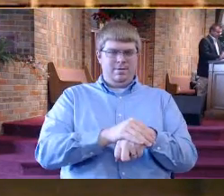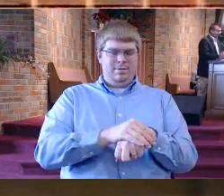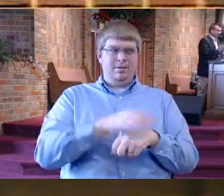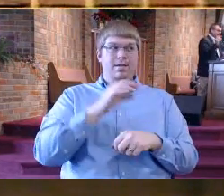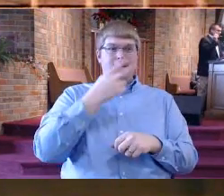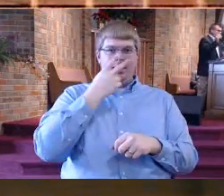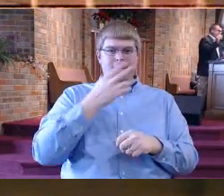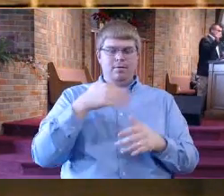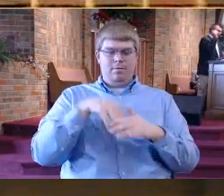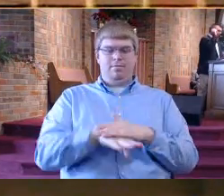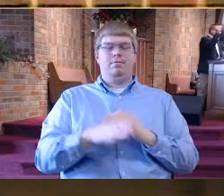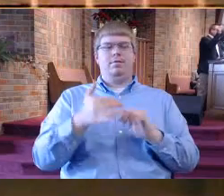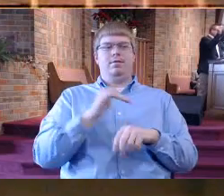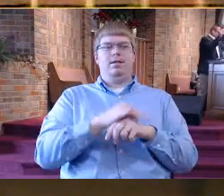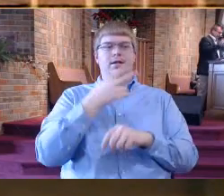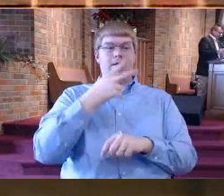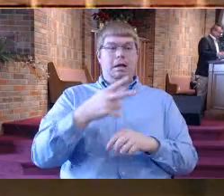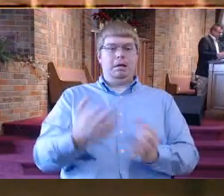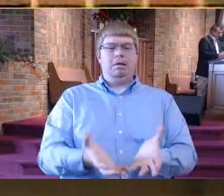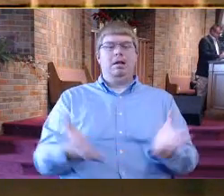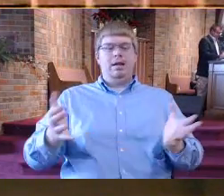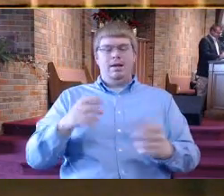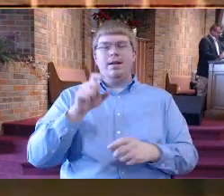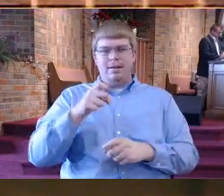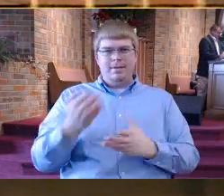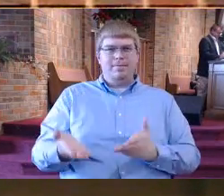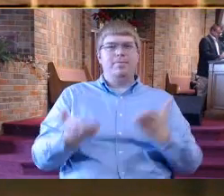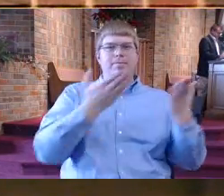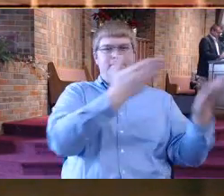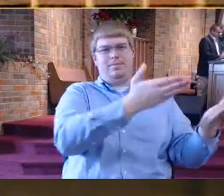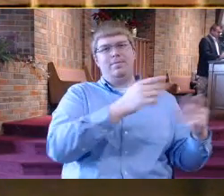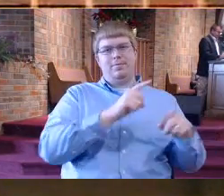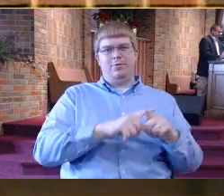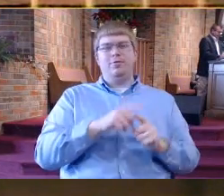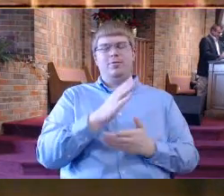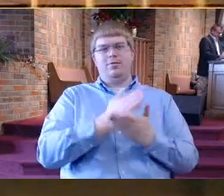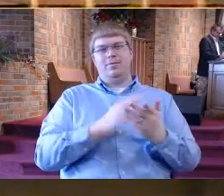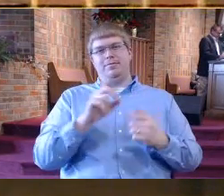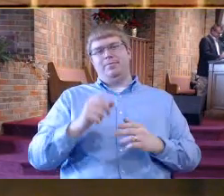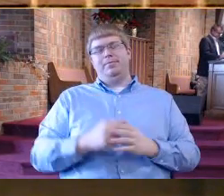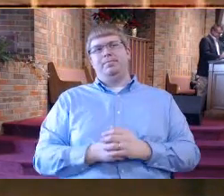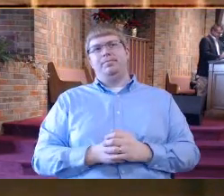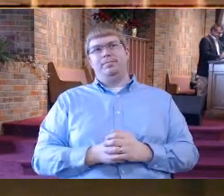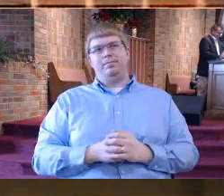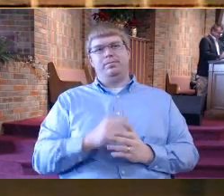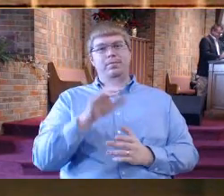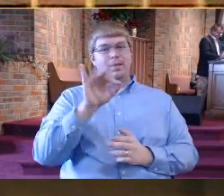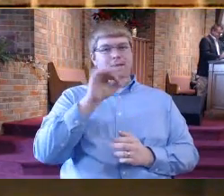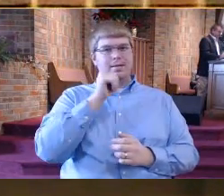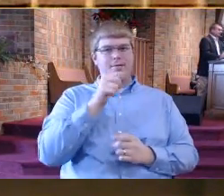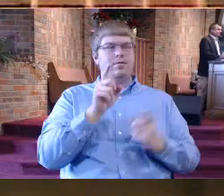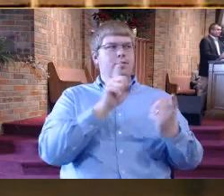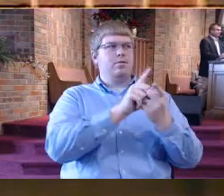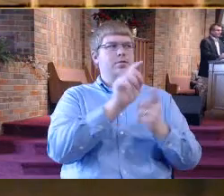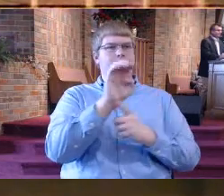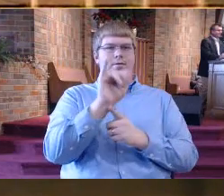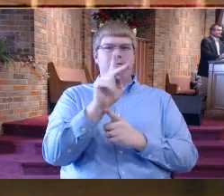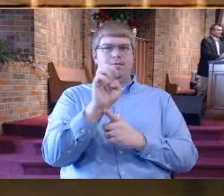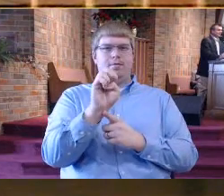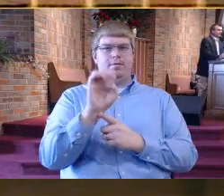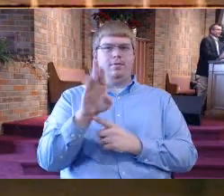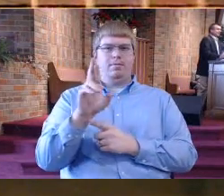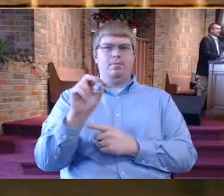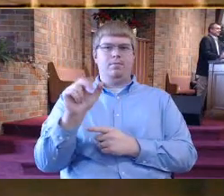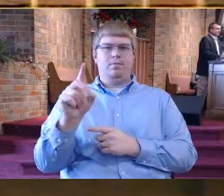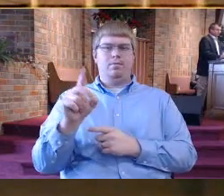take care of. Otherwise, you can see Mike or go in the back and pick up the fruit basket. But that'll be this evening. Ushers, if you'll please